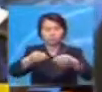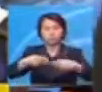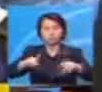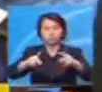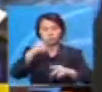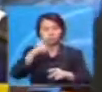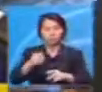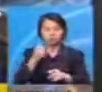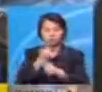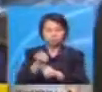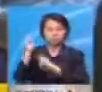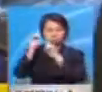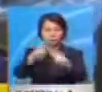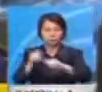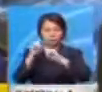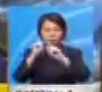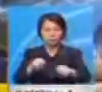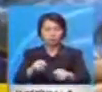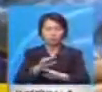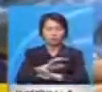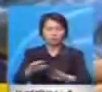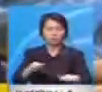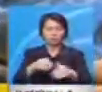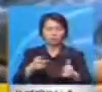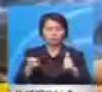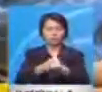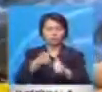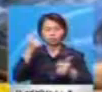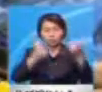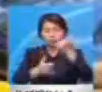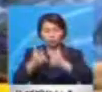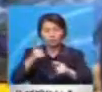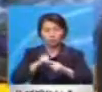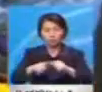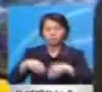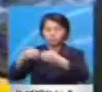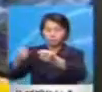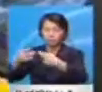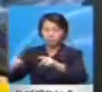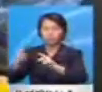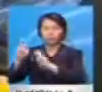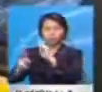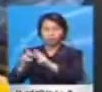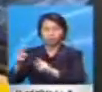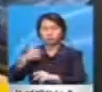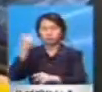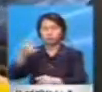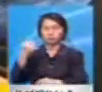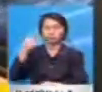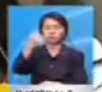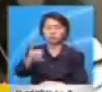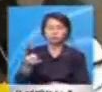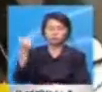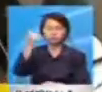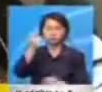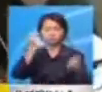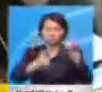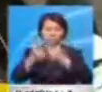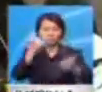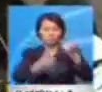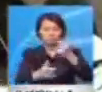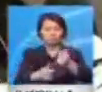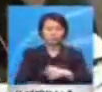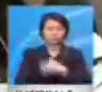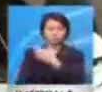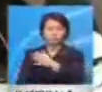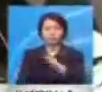people to keep coming back so we are not just targeting first time visiting a chance always and repeat belia berkata